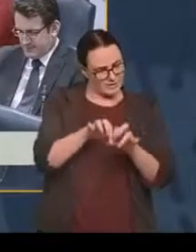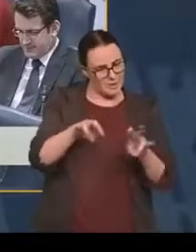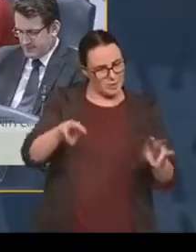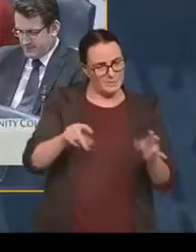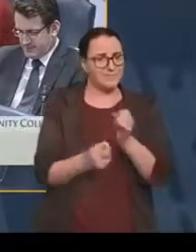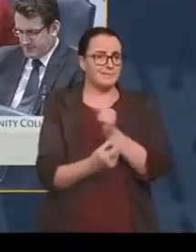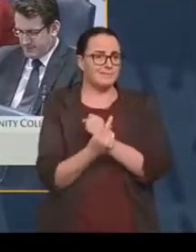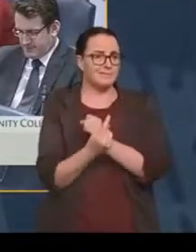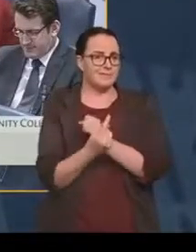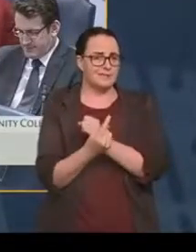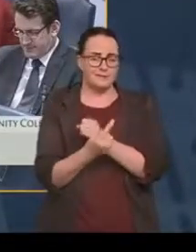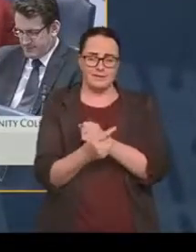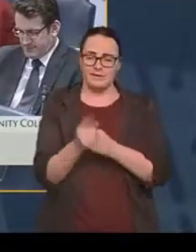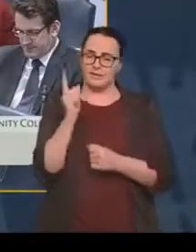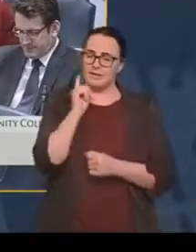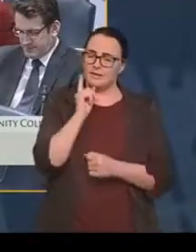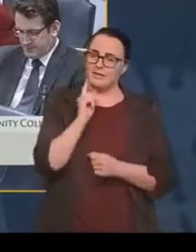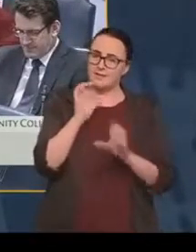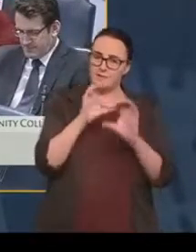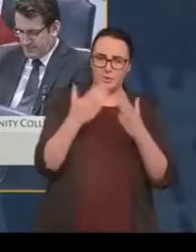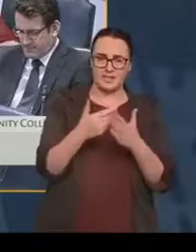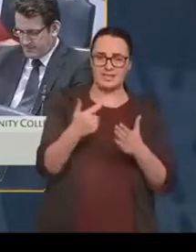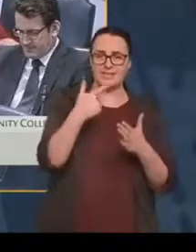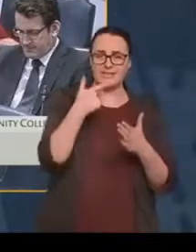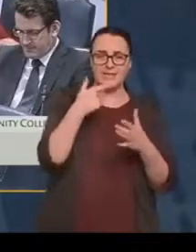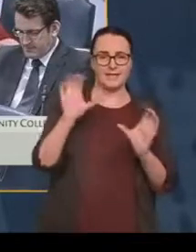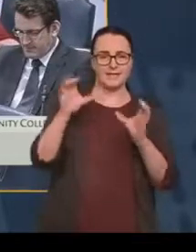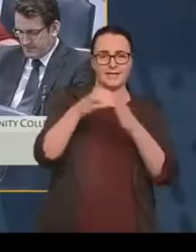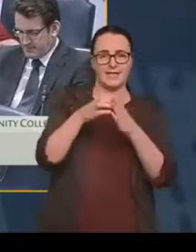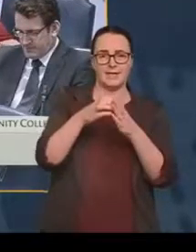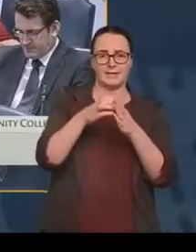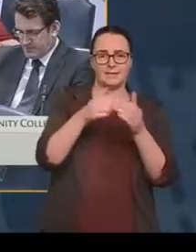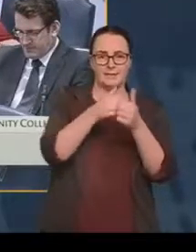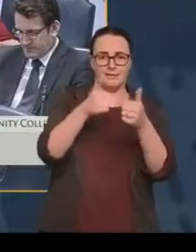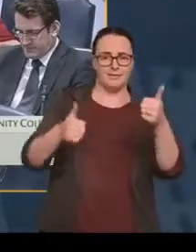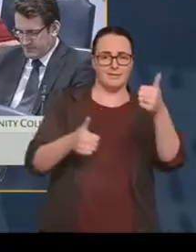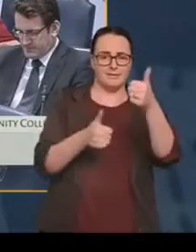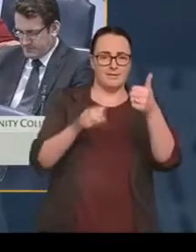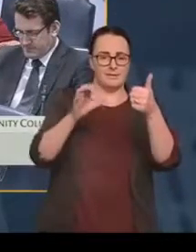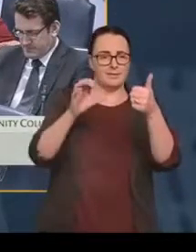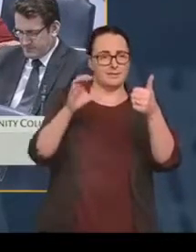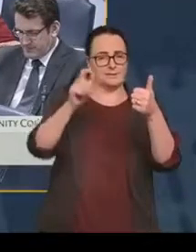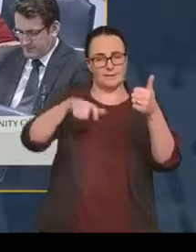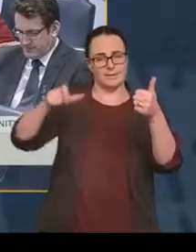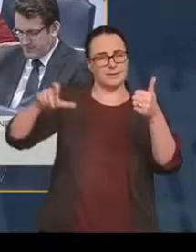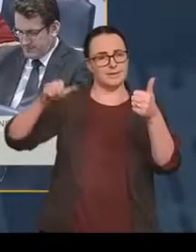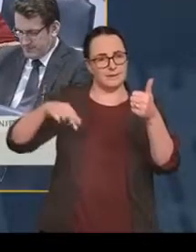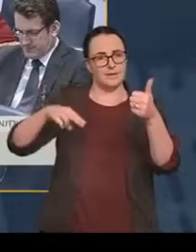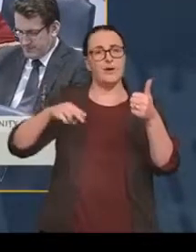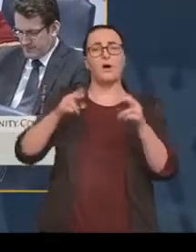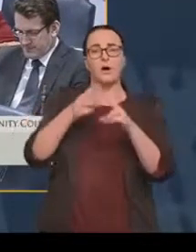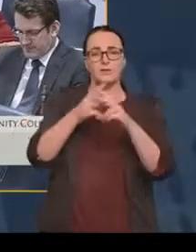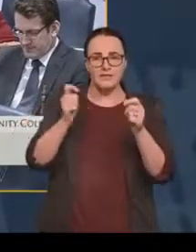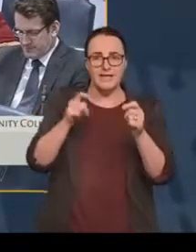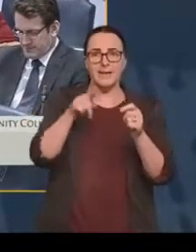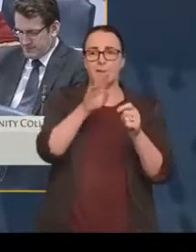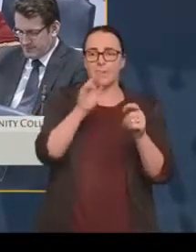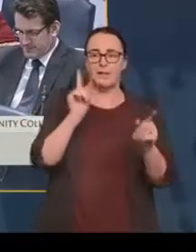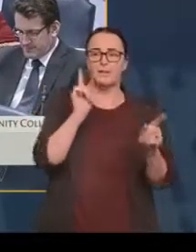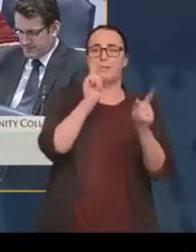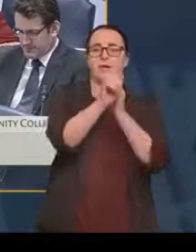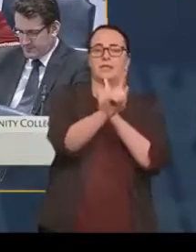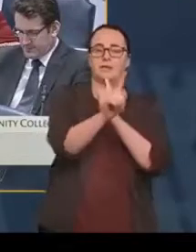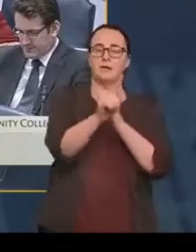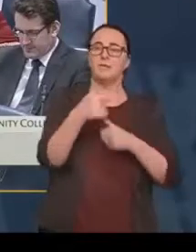issue. I mean, the deaf community were second-class citizens until the passage of this bill. And I think for many of us it was a